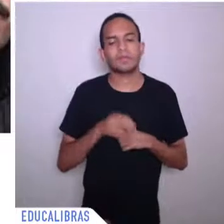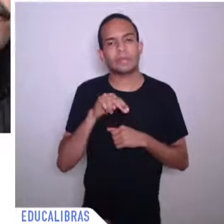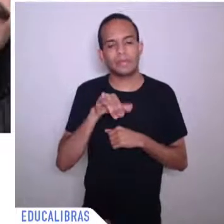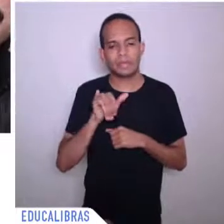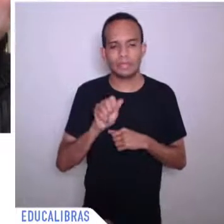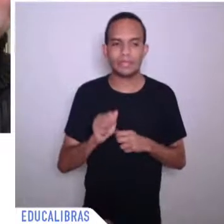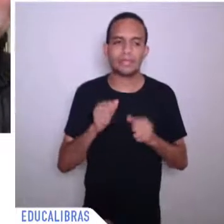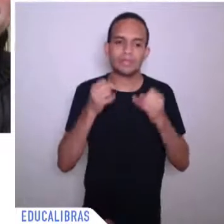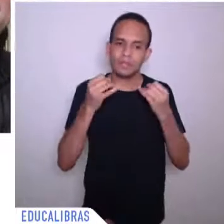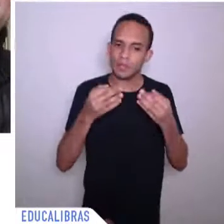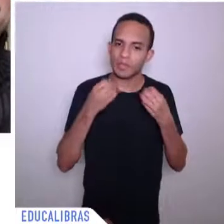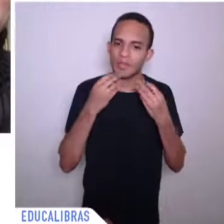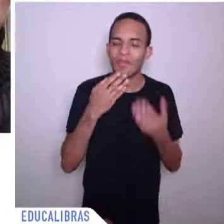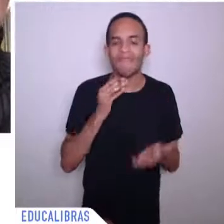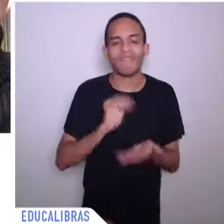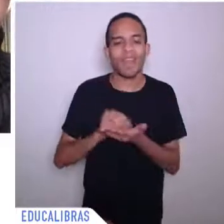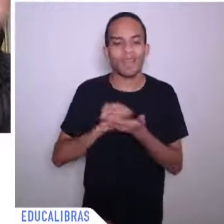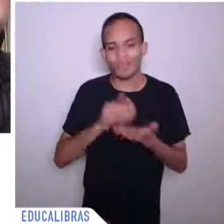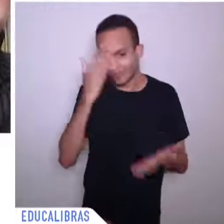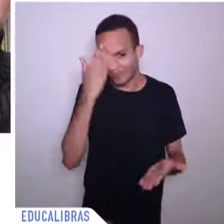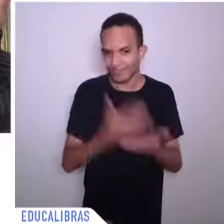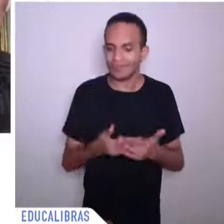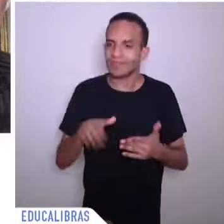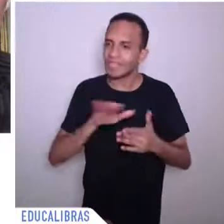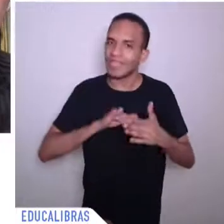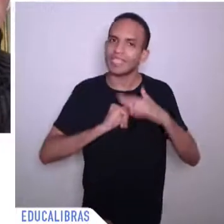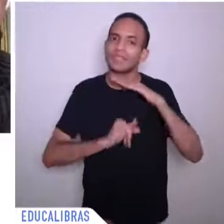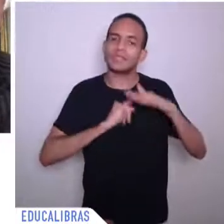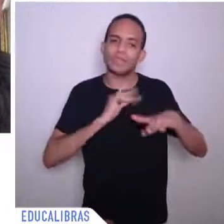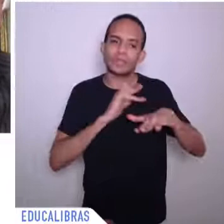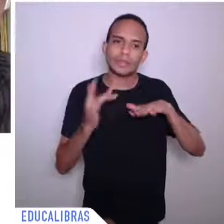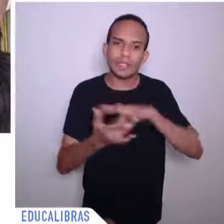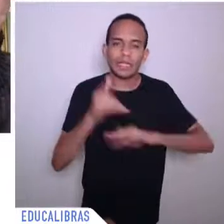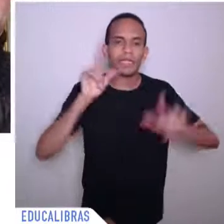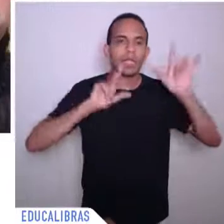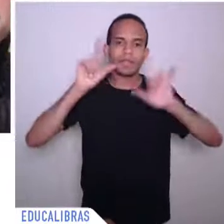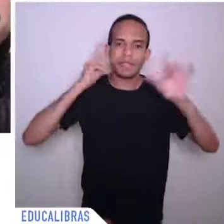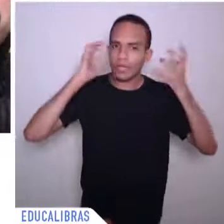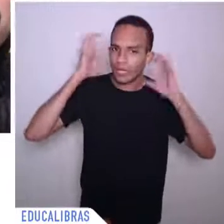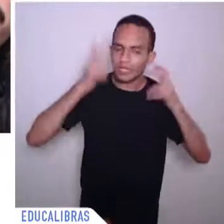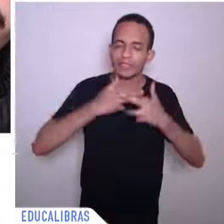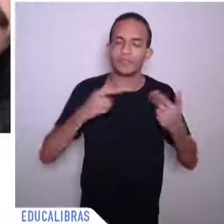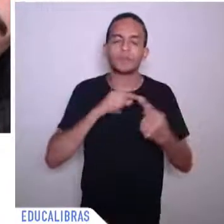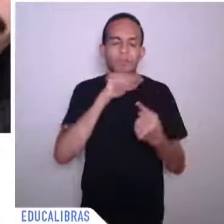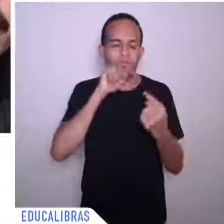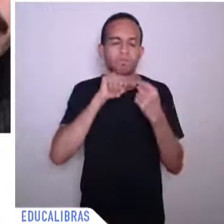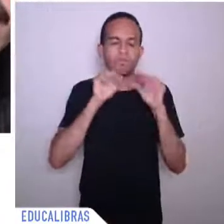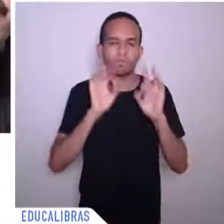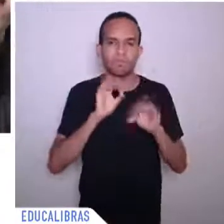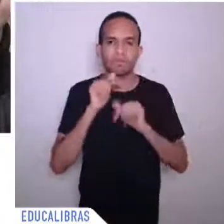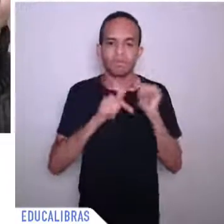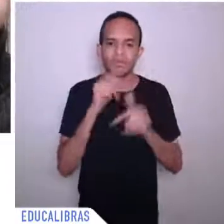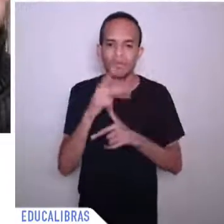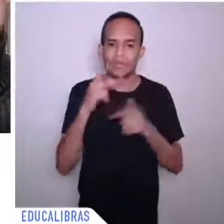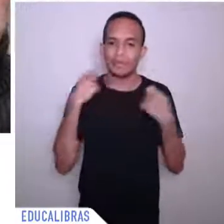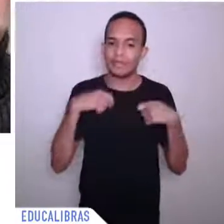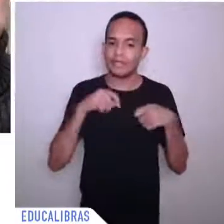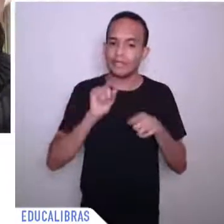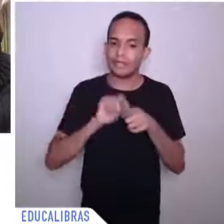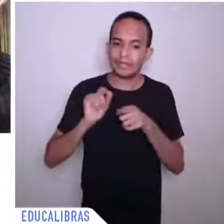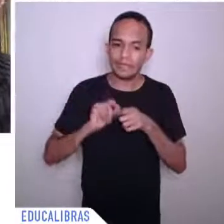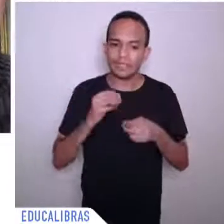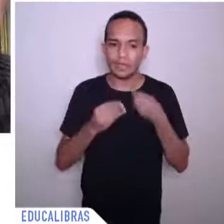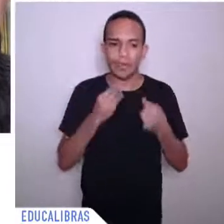Certainly. Nina, thank you very much. Nina mentioned very well this lack of trust in the traditional sources,